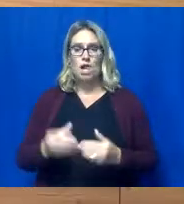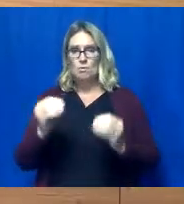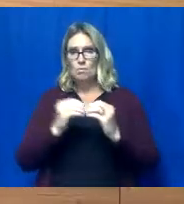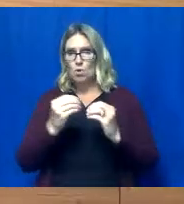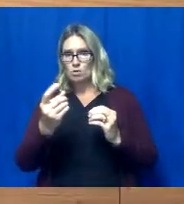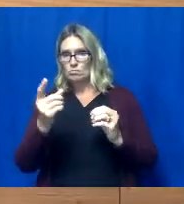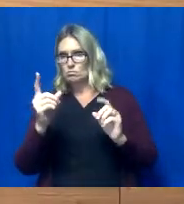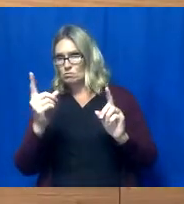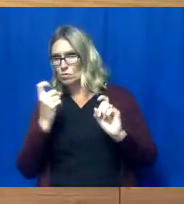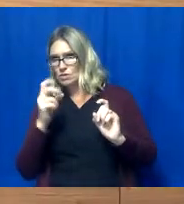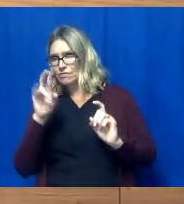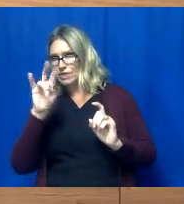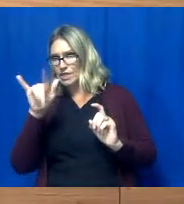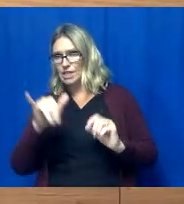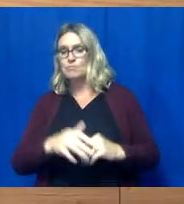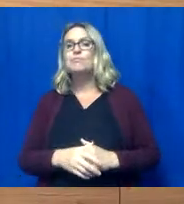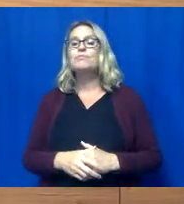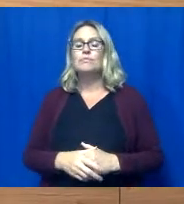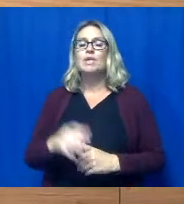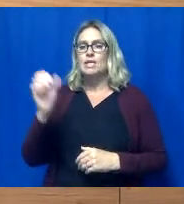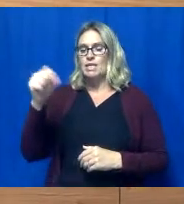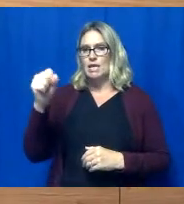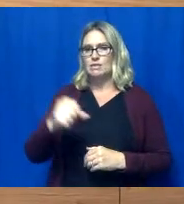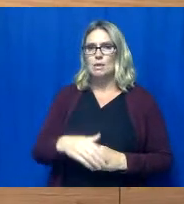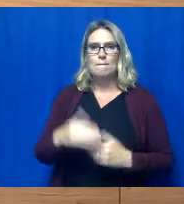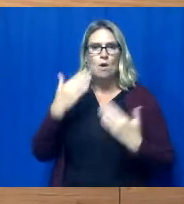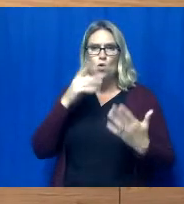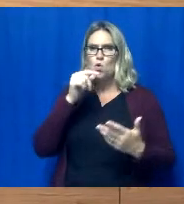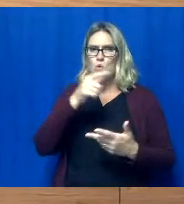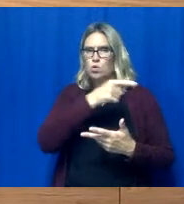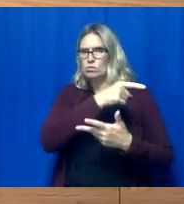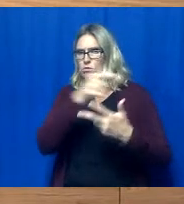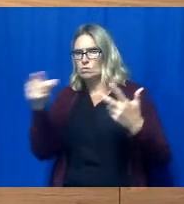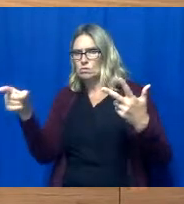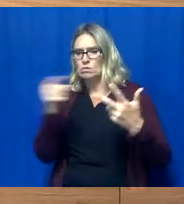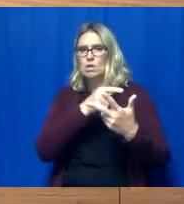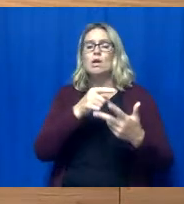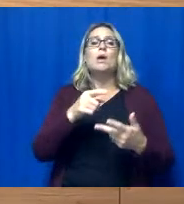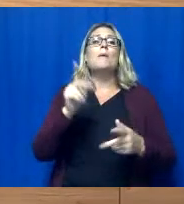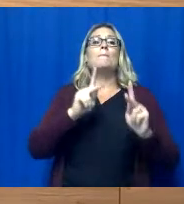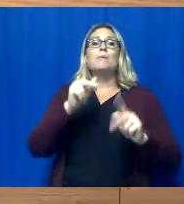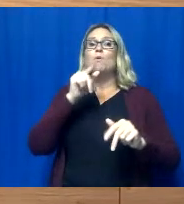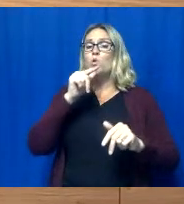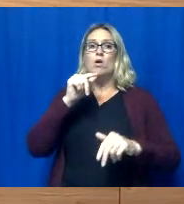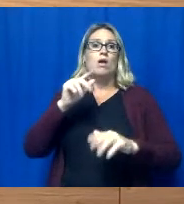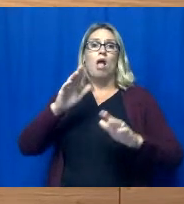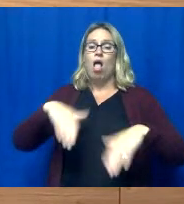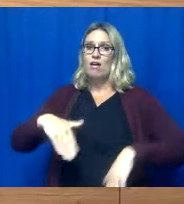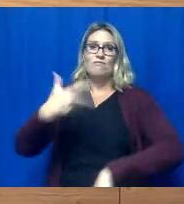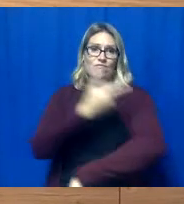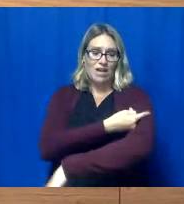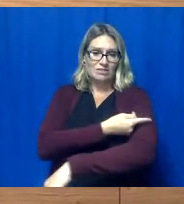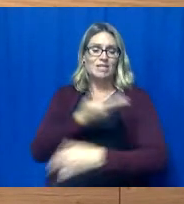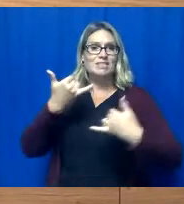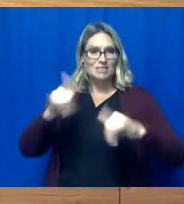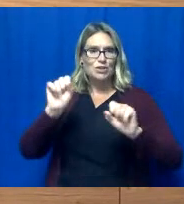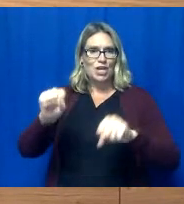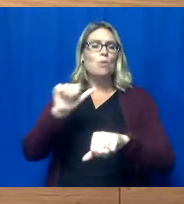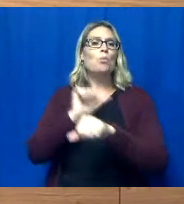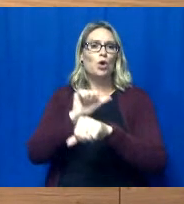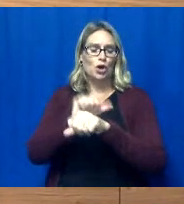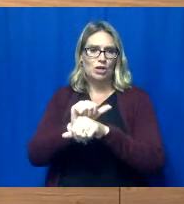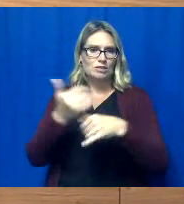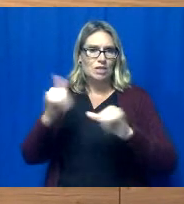question? I do. I don't know who it's for, though. Unvaccinated staff are still able to work in businesses where a proof